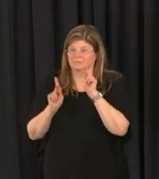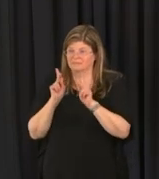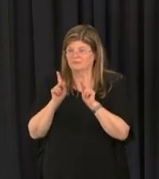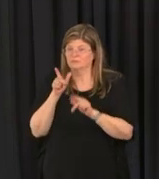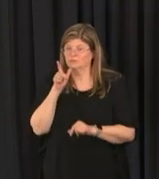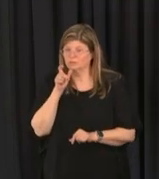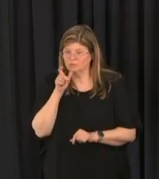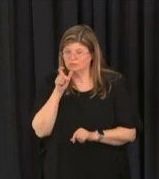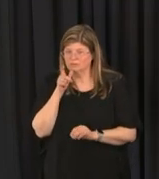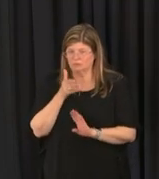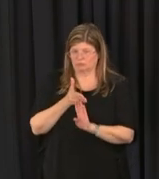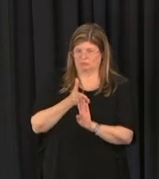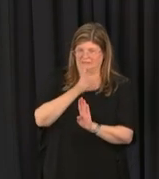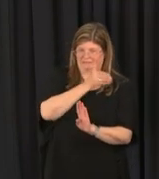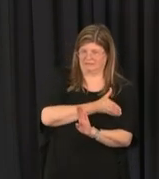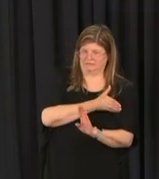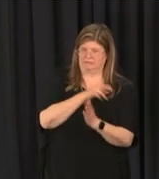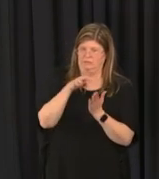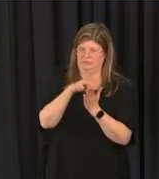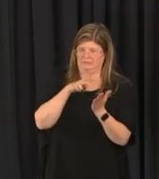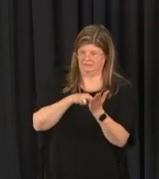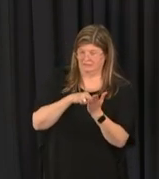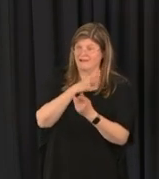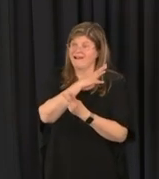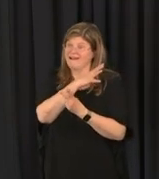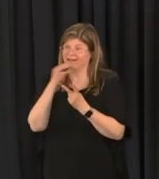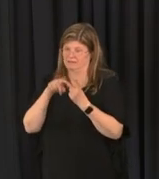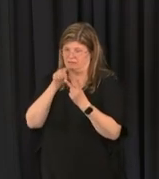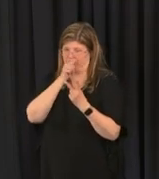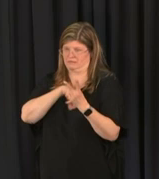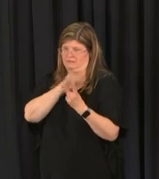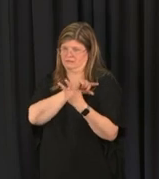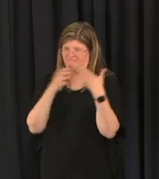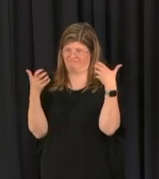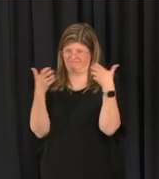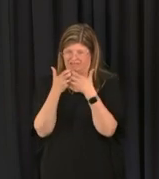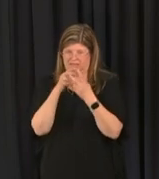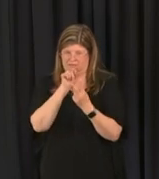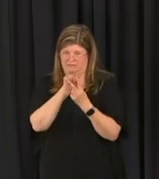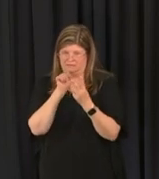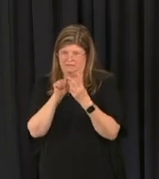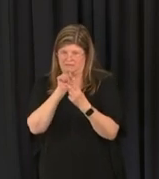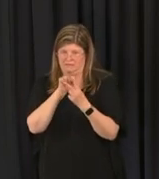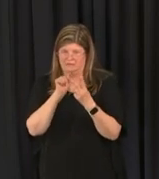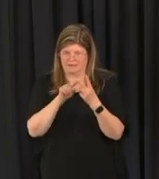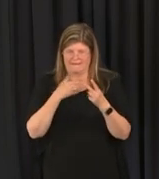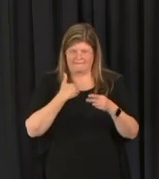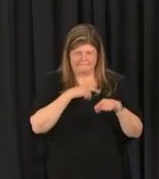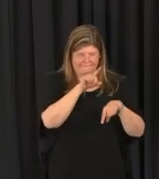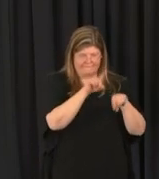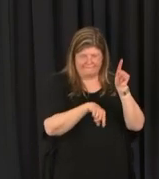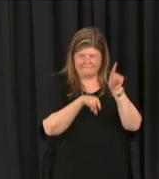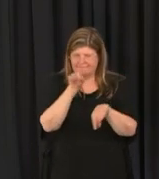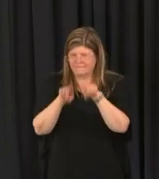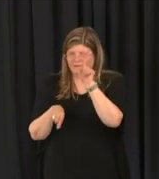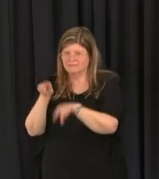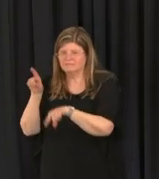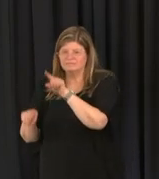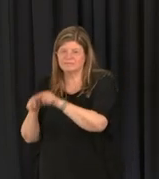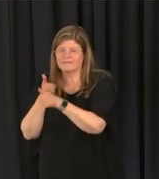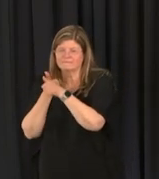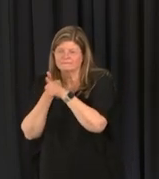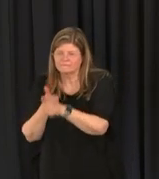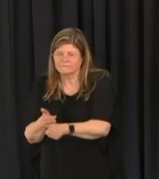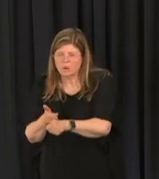who pre-registered. Those invitations are randomly selected according to the priorities that